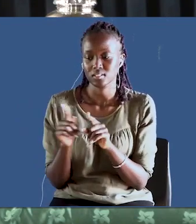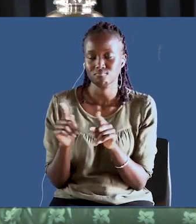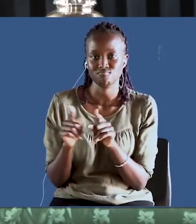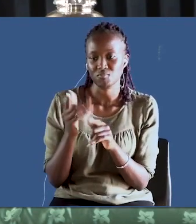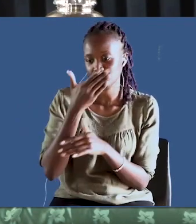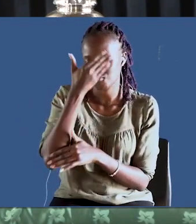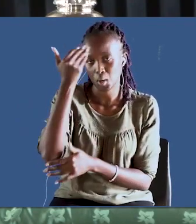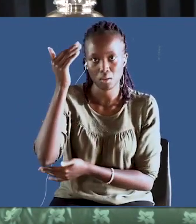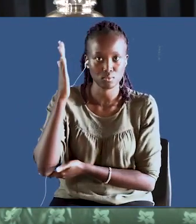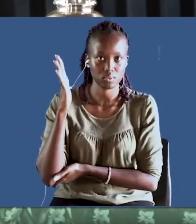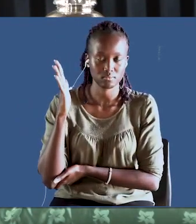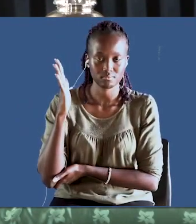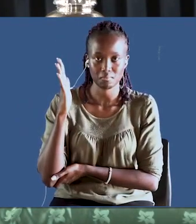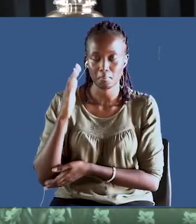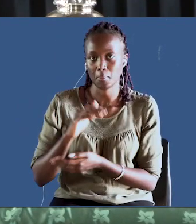not God.